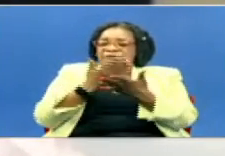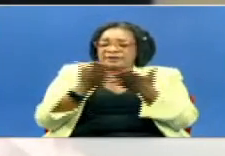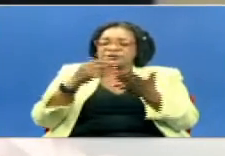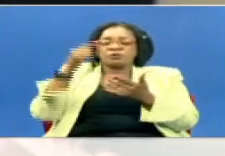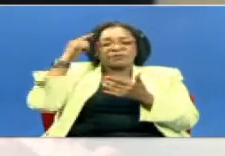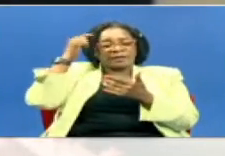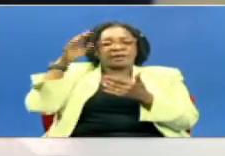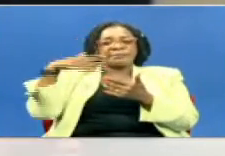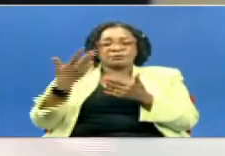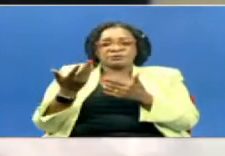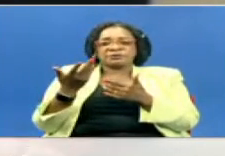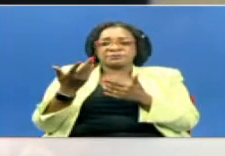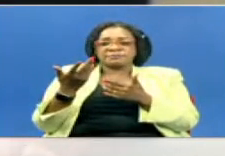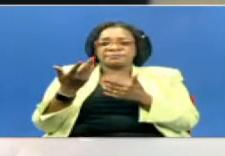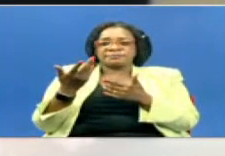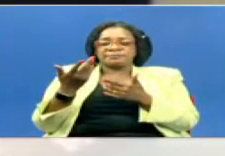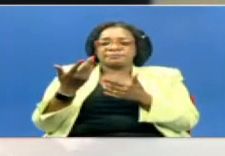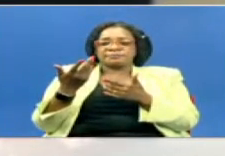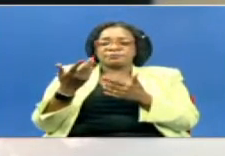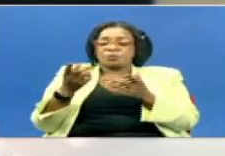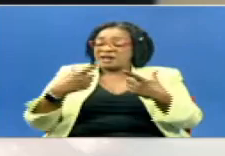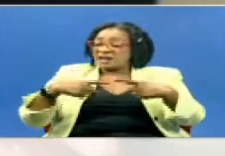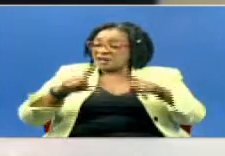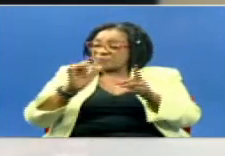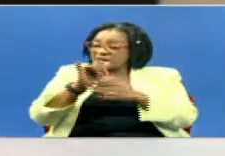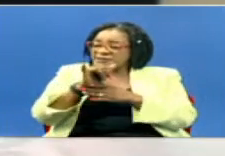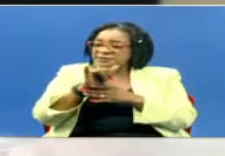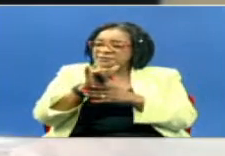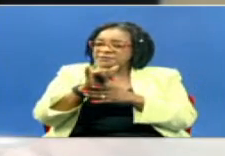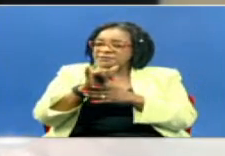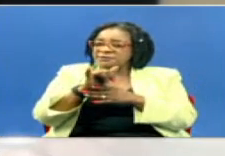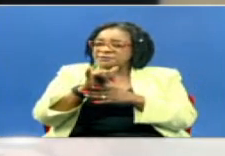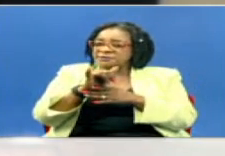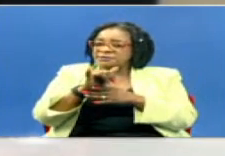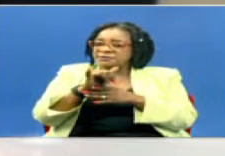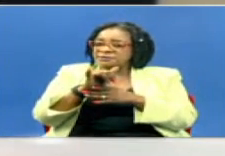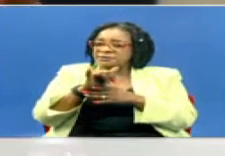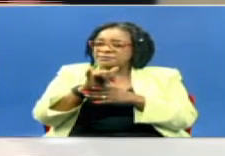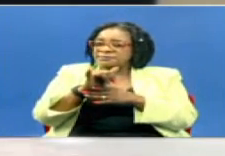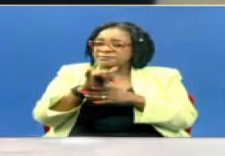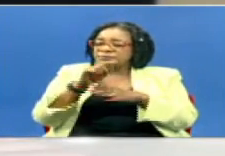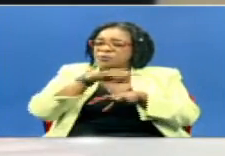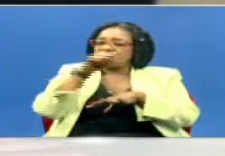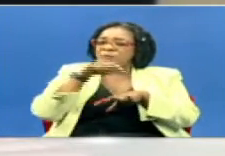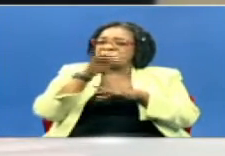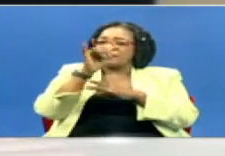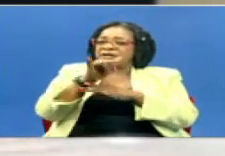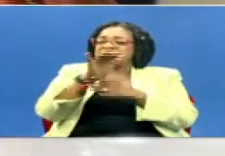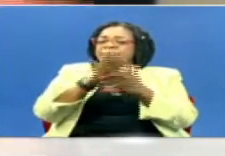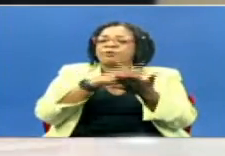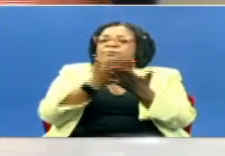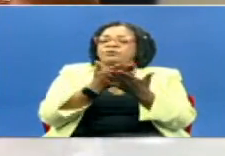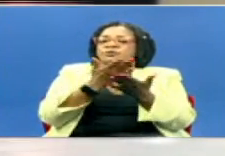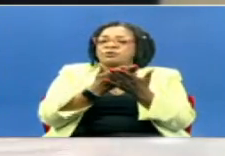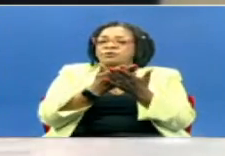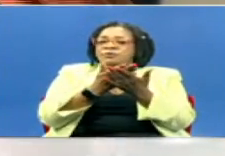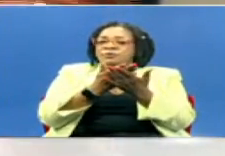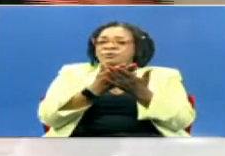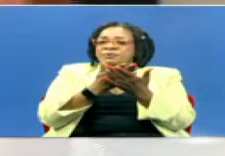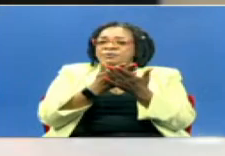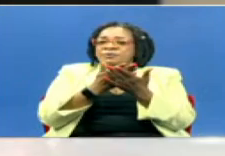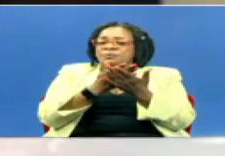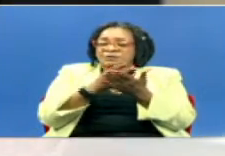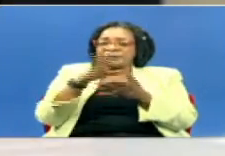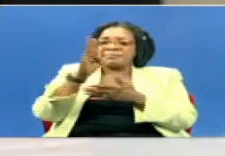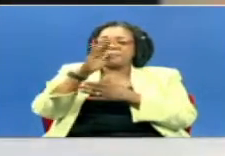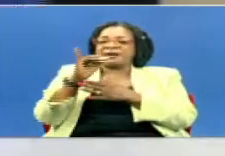about. But will he allow it? Where is the good faith? When that proposal was in the Building Bridges